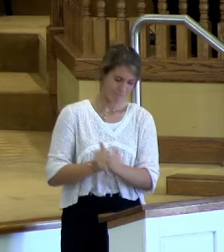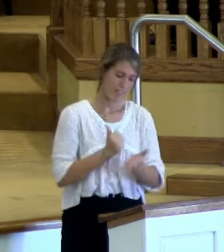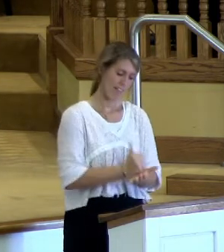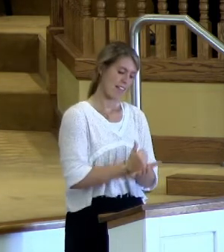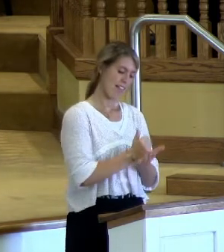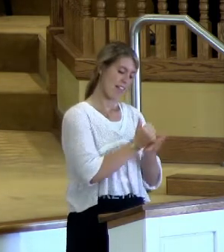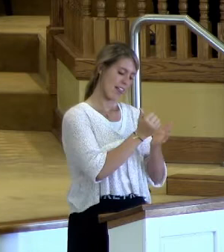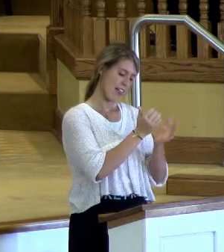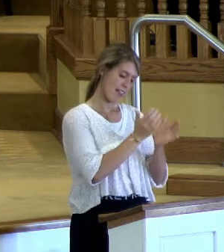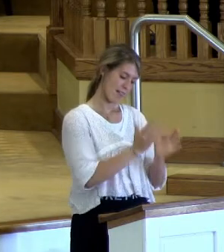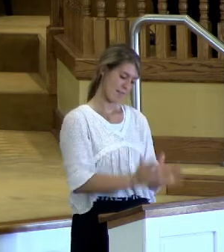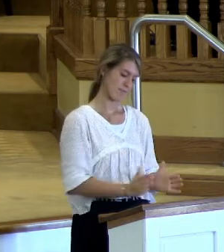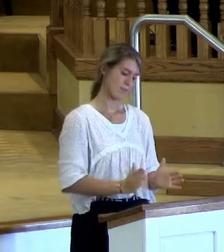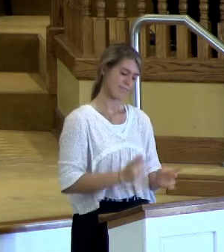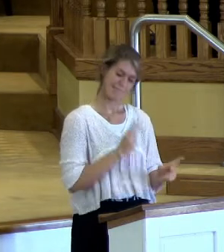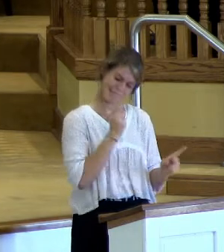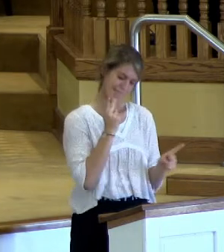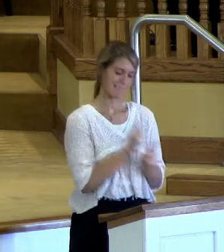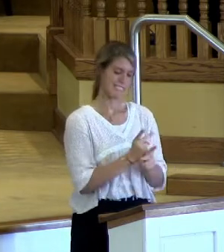helper,